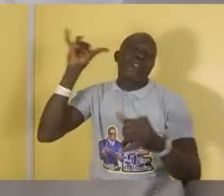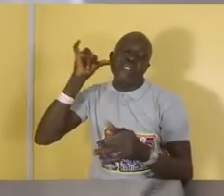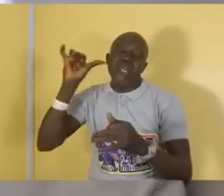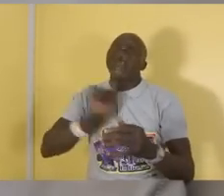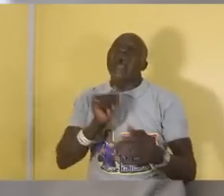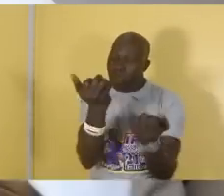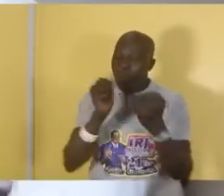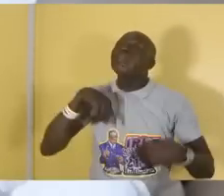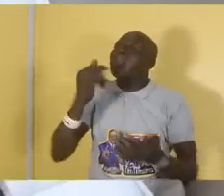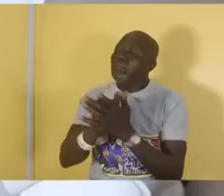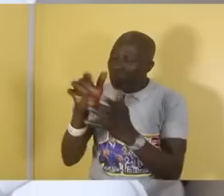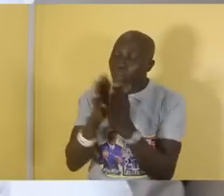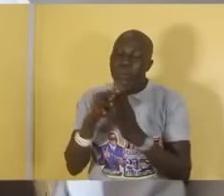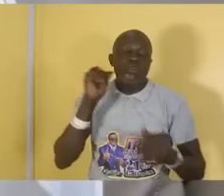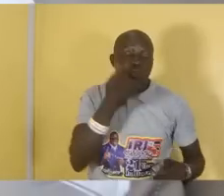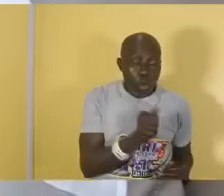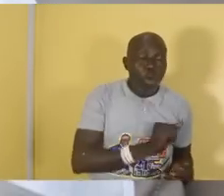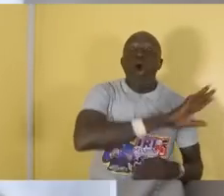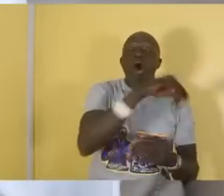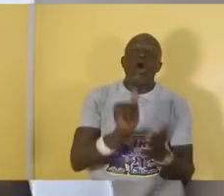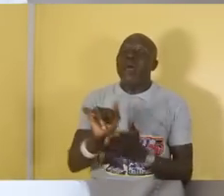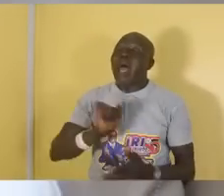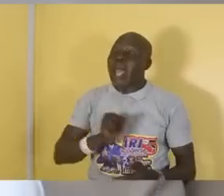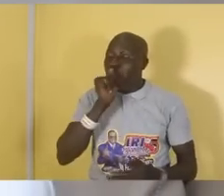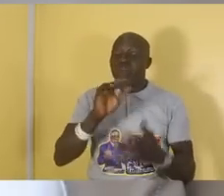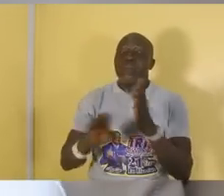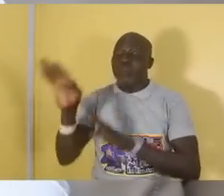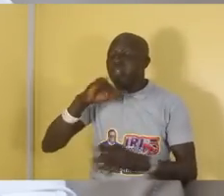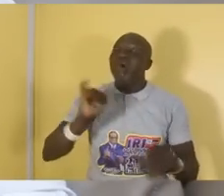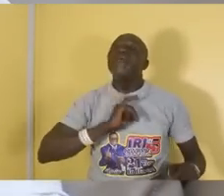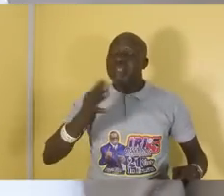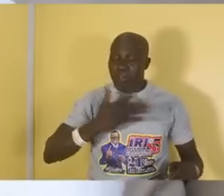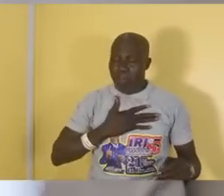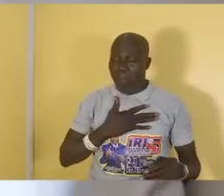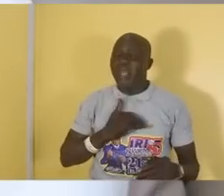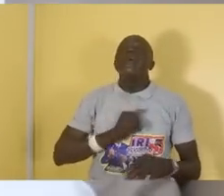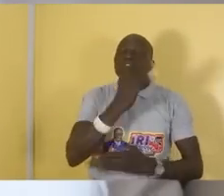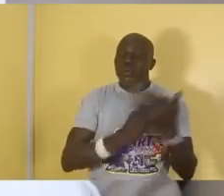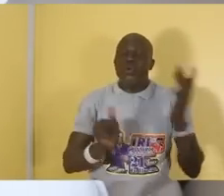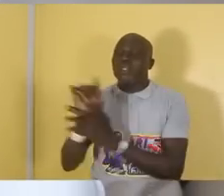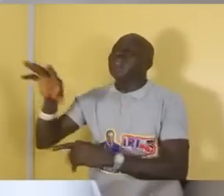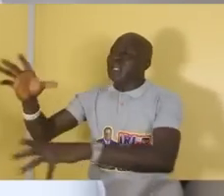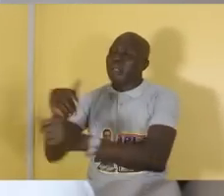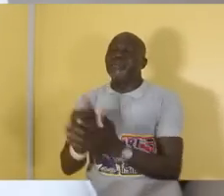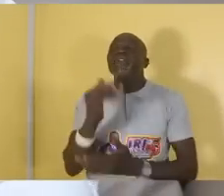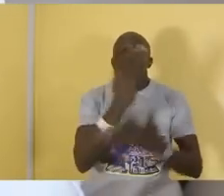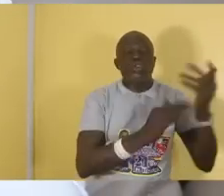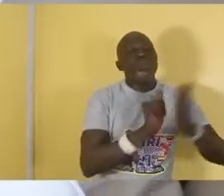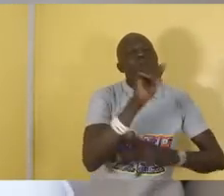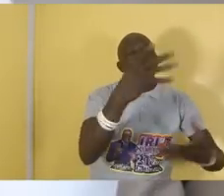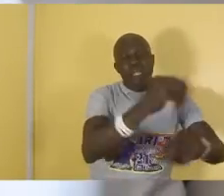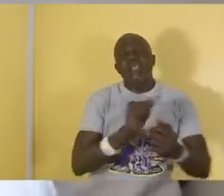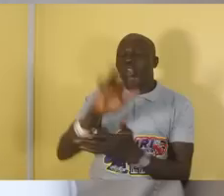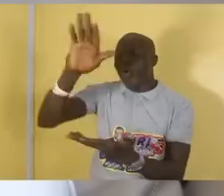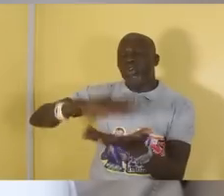prayer? Now we will pray tomorrow. Battle of his man. Somebody is claiming you don't